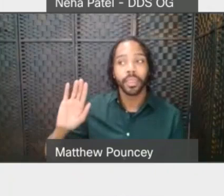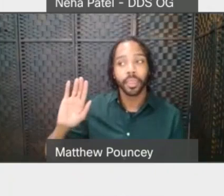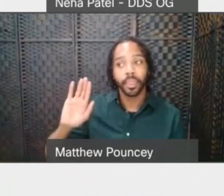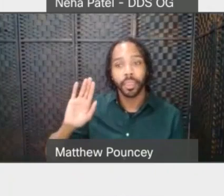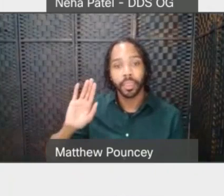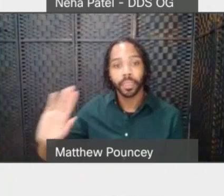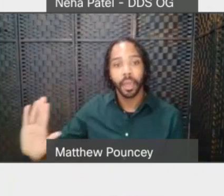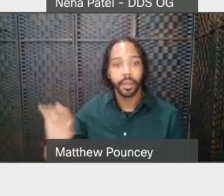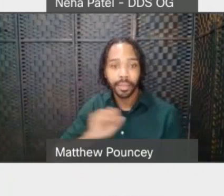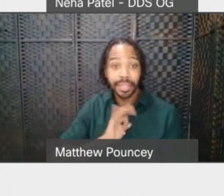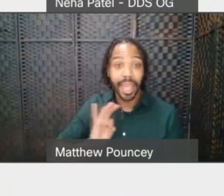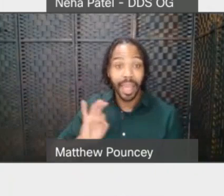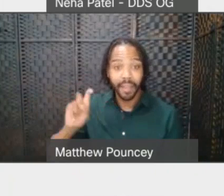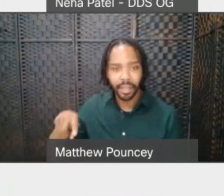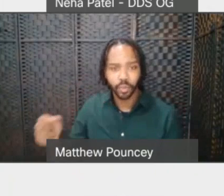employee has to submit.